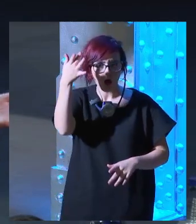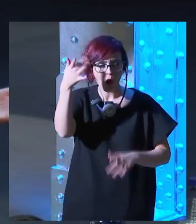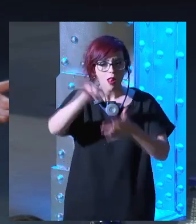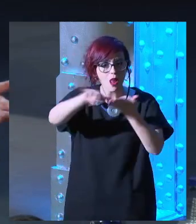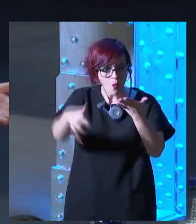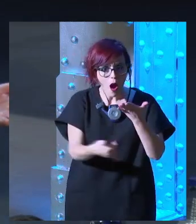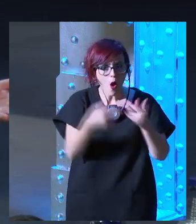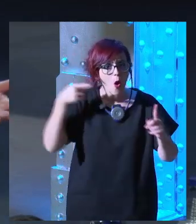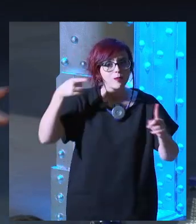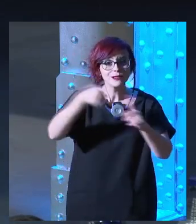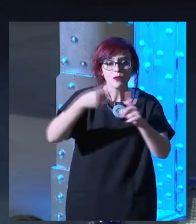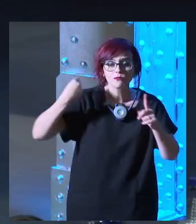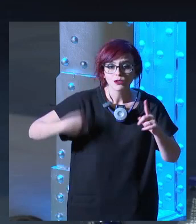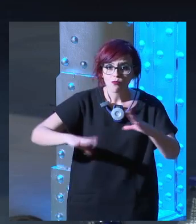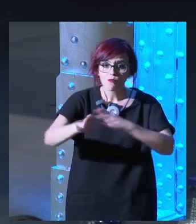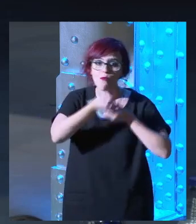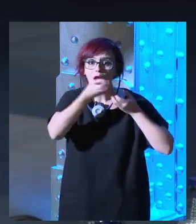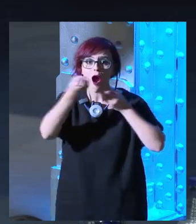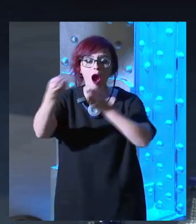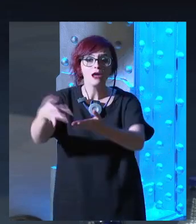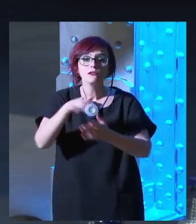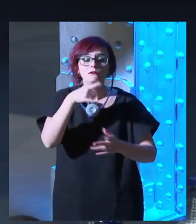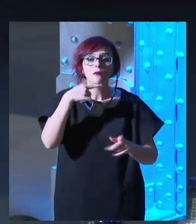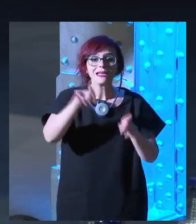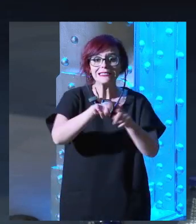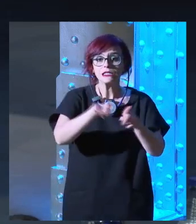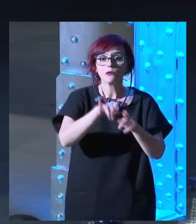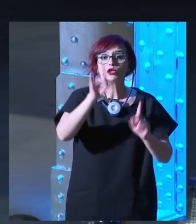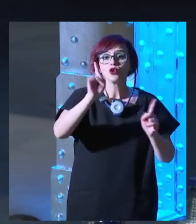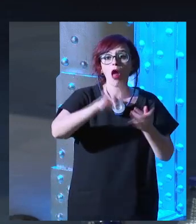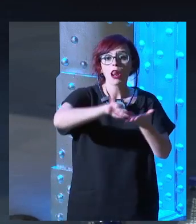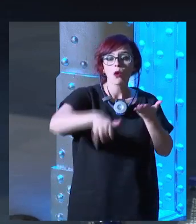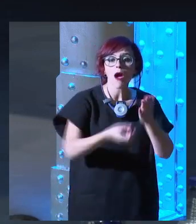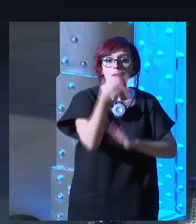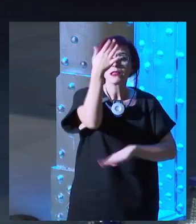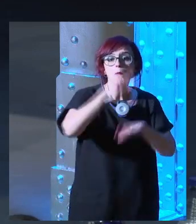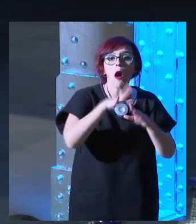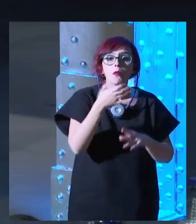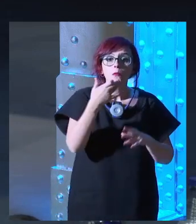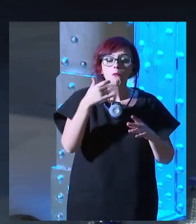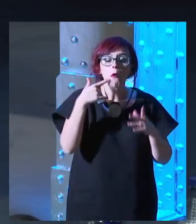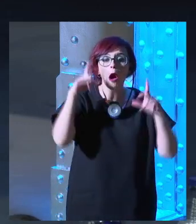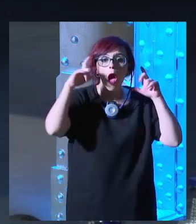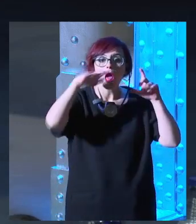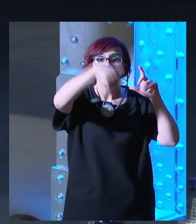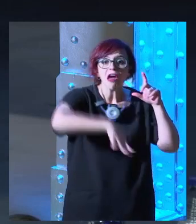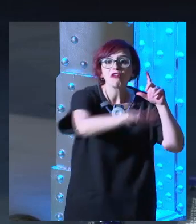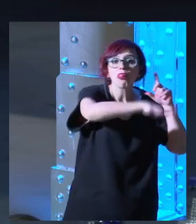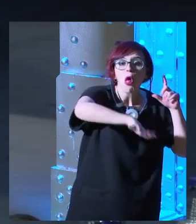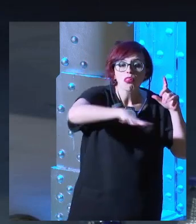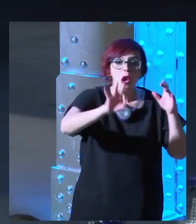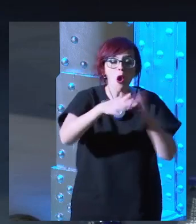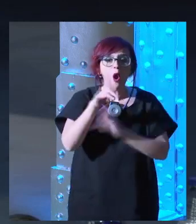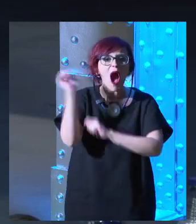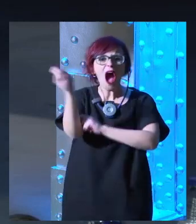woolly mammoth? Or, can you get me a new axe? You know, we invented language because